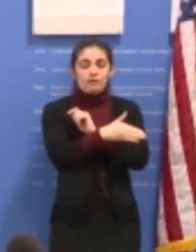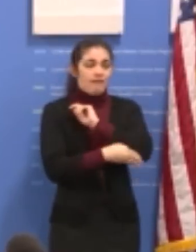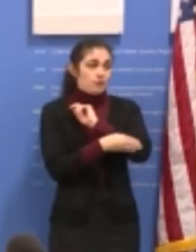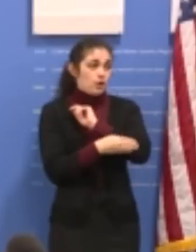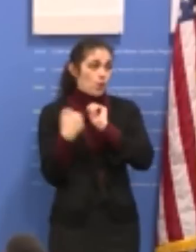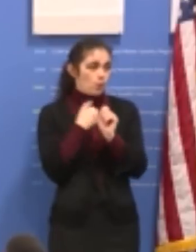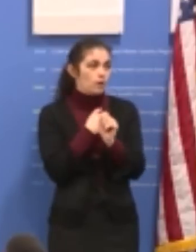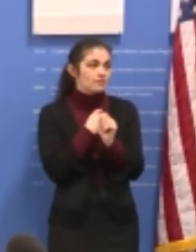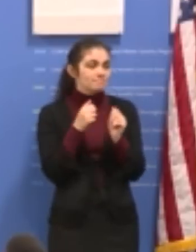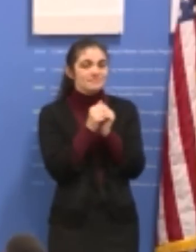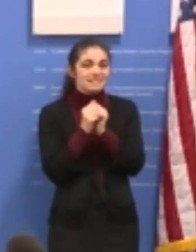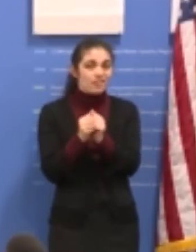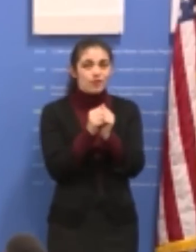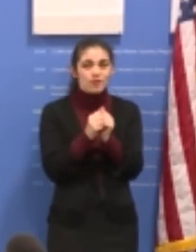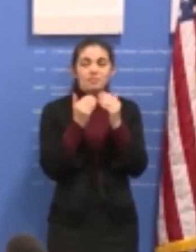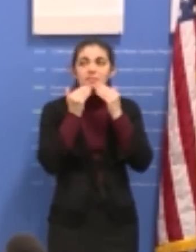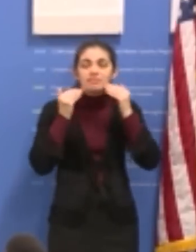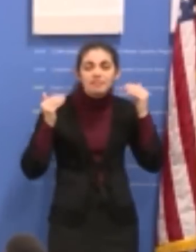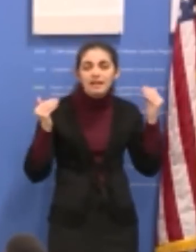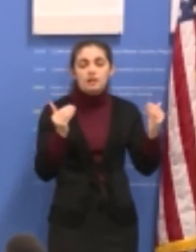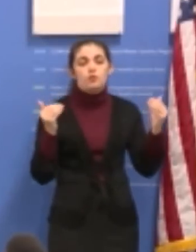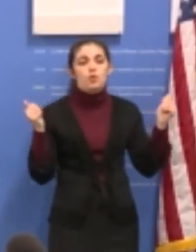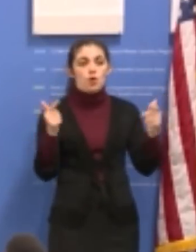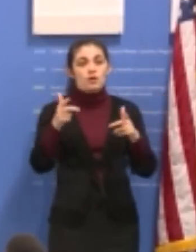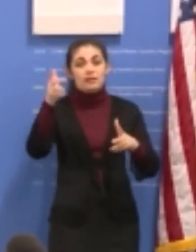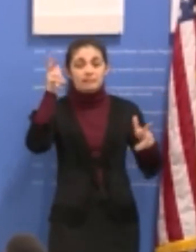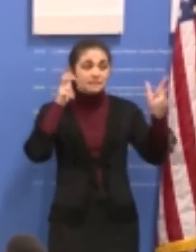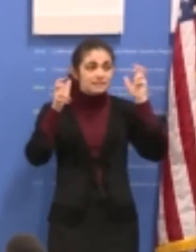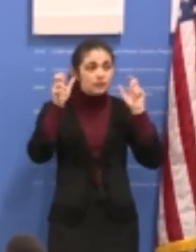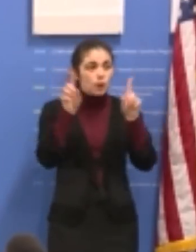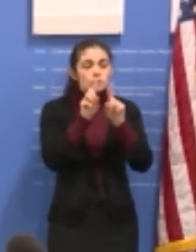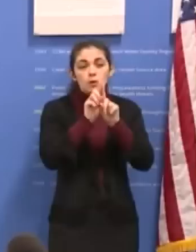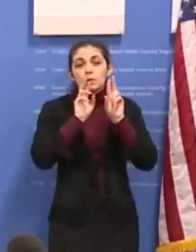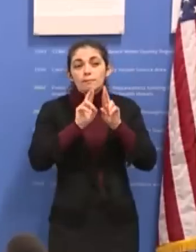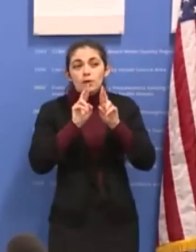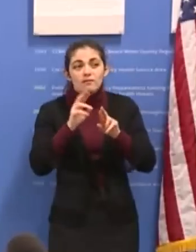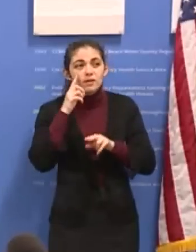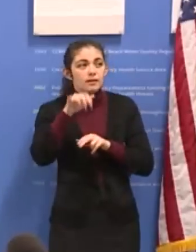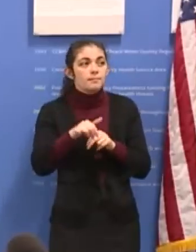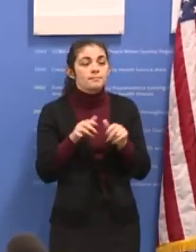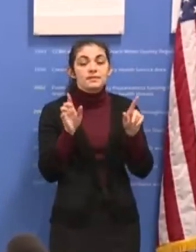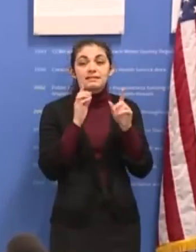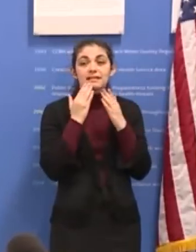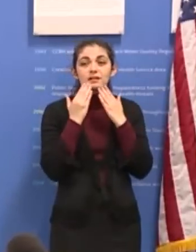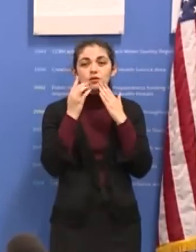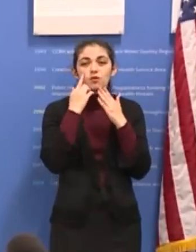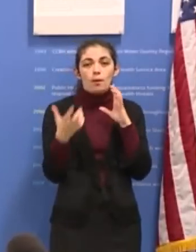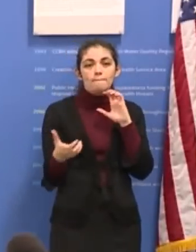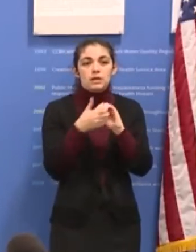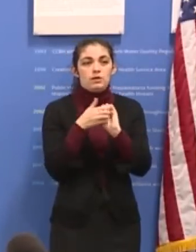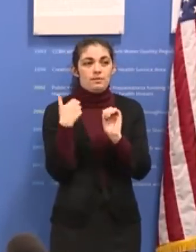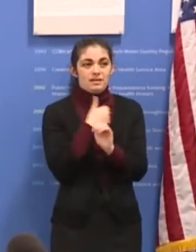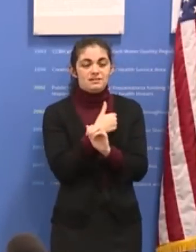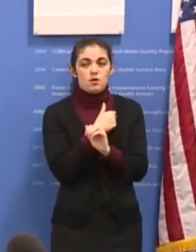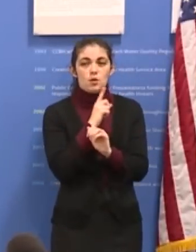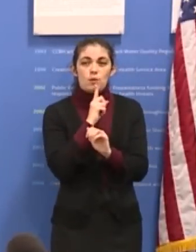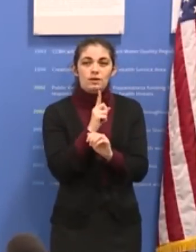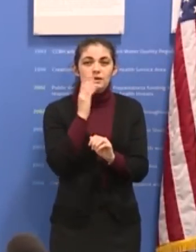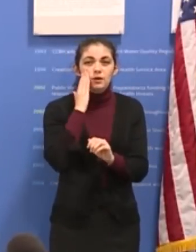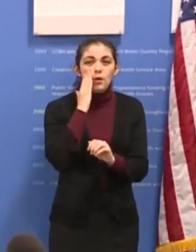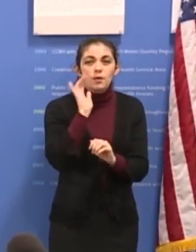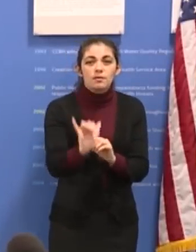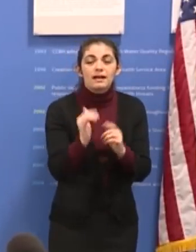I want to just thank you all for listening, thank you all for reporting on this, and thank you all for partnering with us as we try to tackle this and